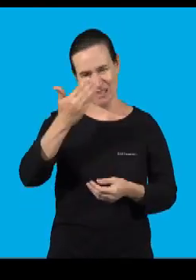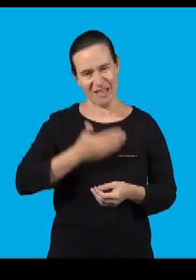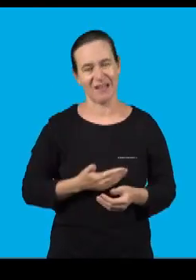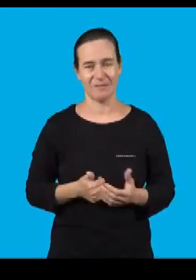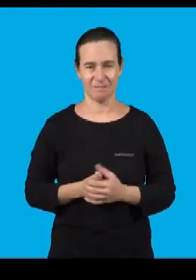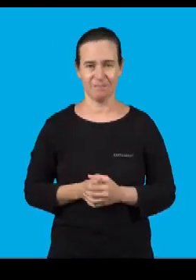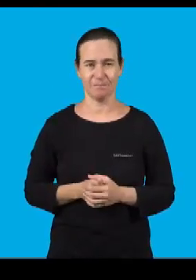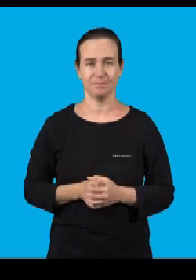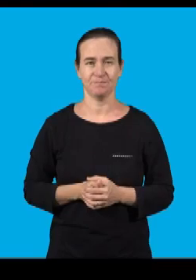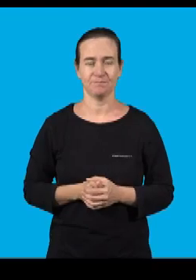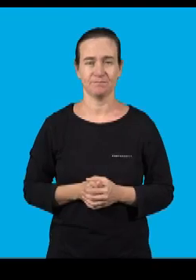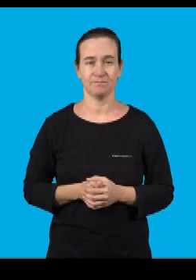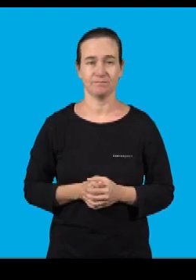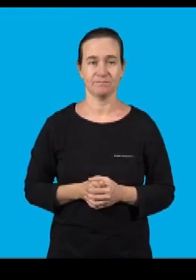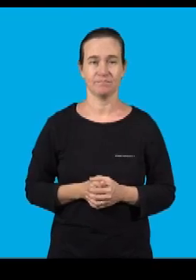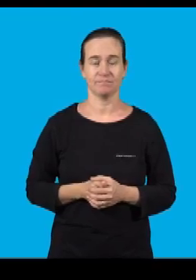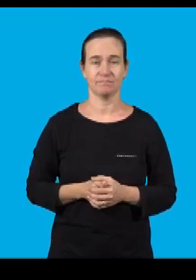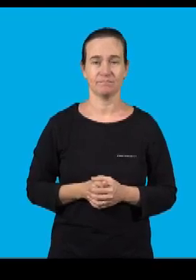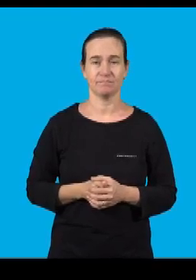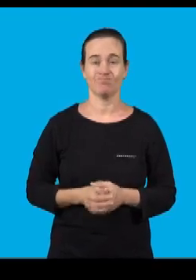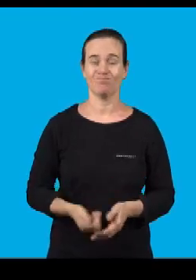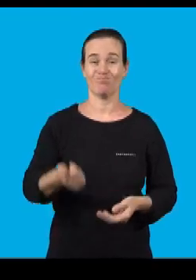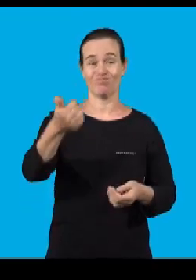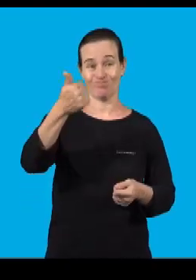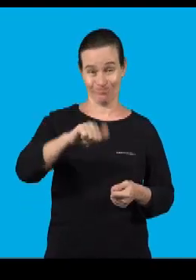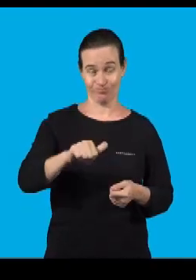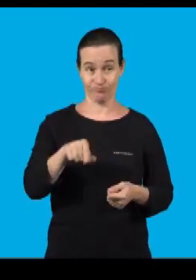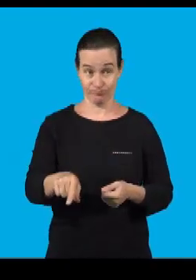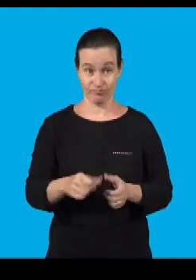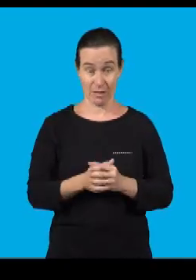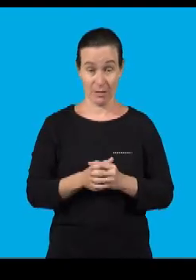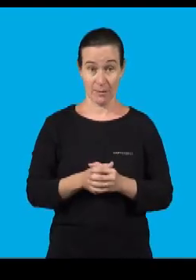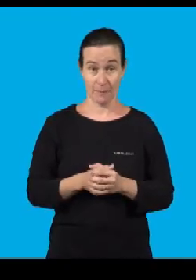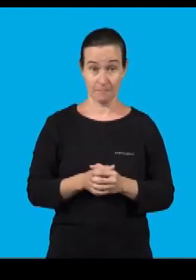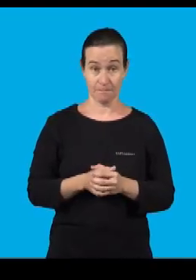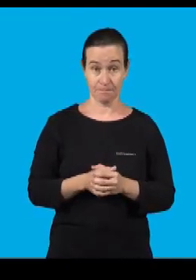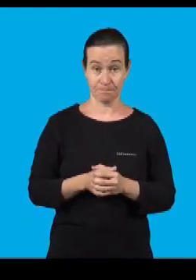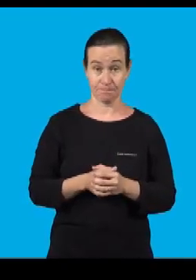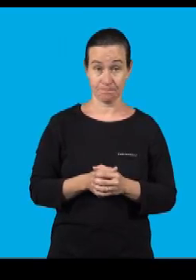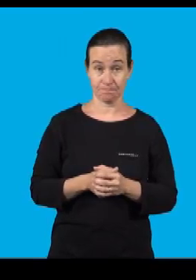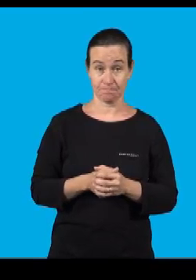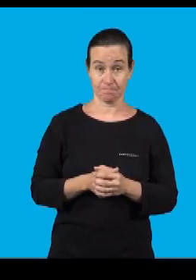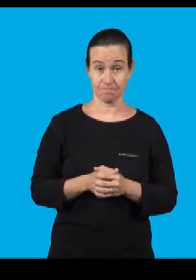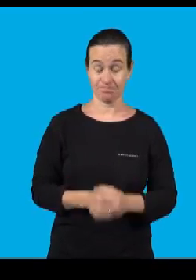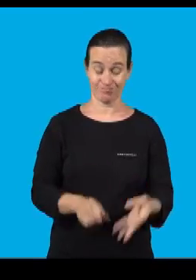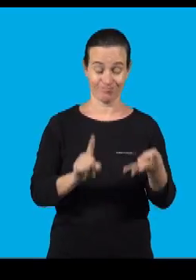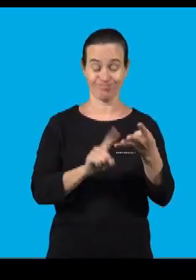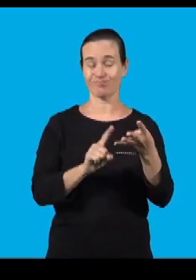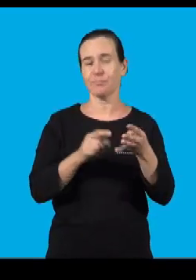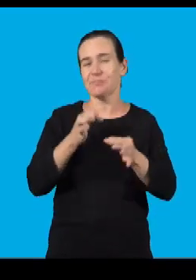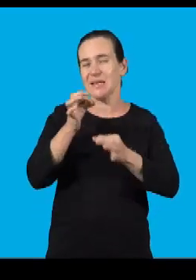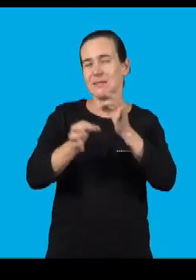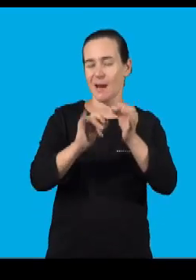there. Okay, right. Explain the irony. Now, please take note, irony, when you